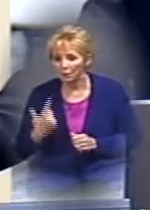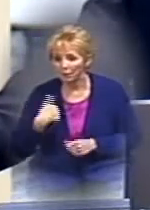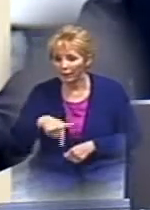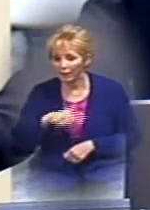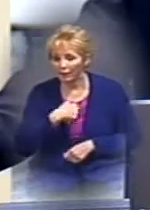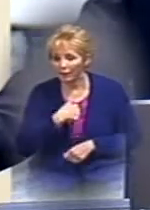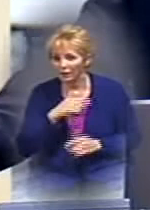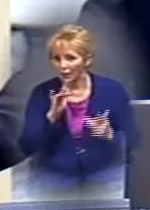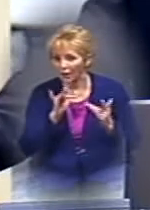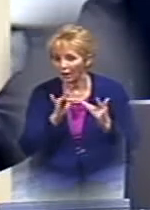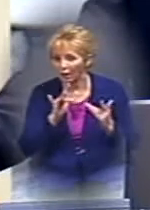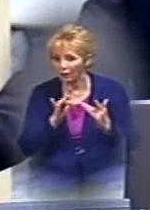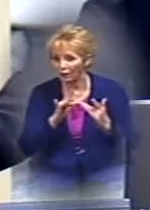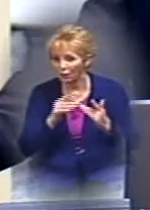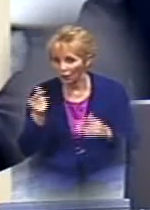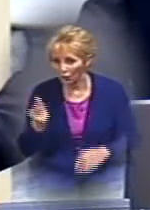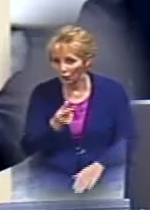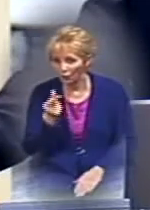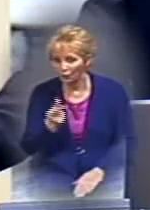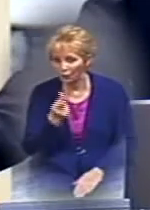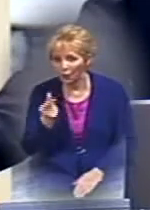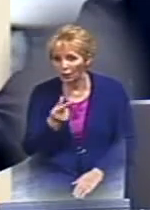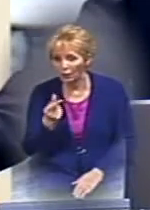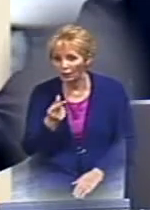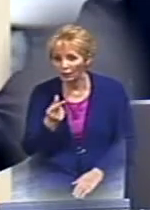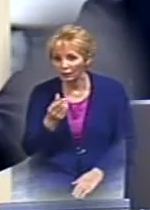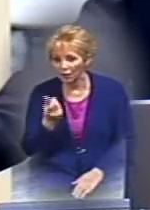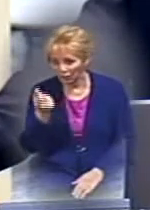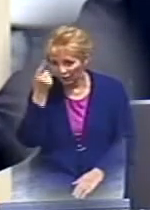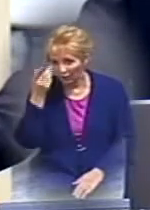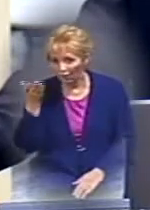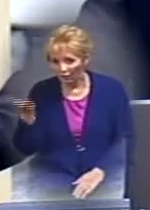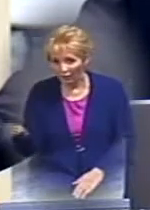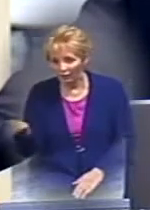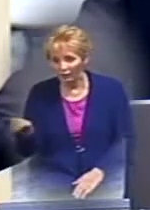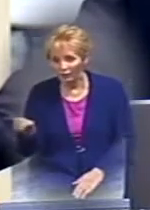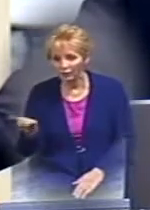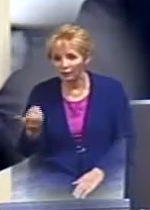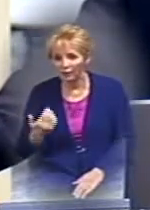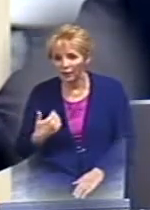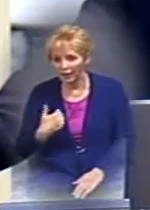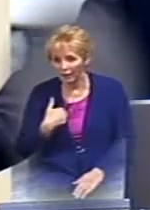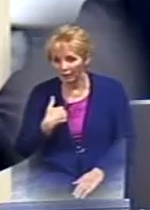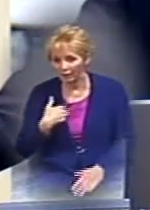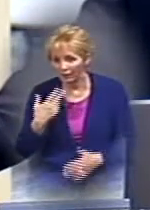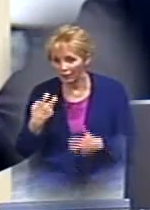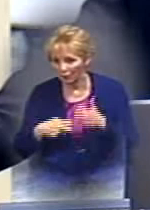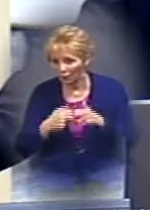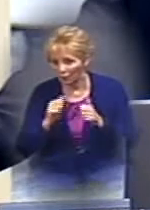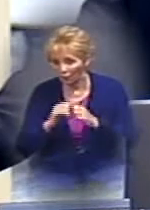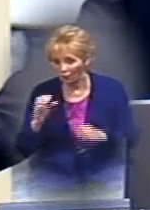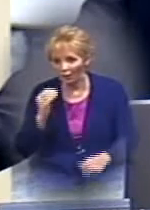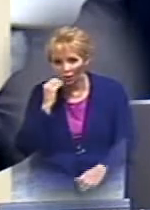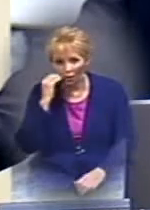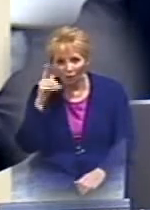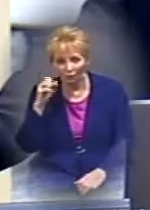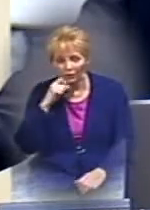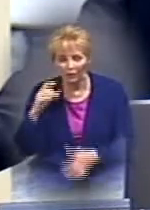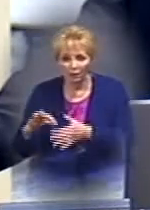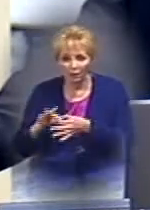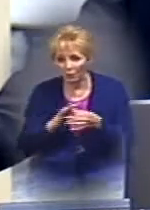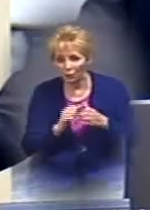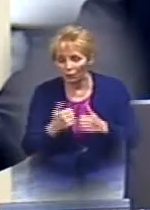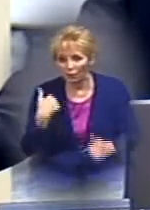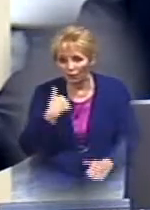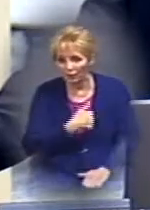We had contacted Greensboro and understood that they were having some issues with the homeless, and so they partnered with us